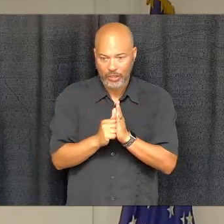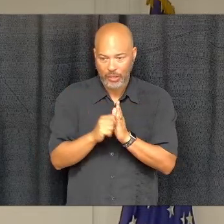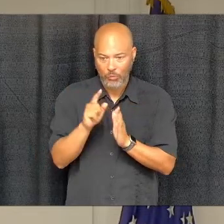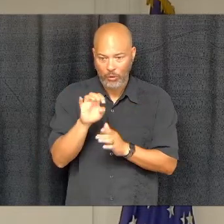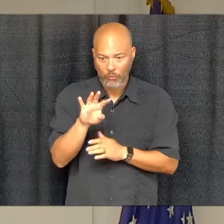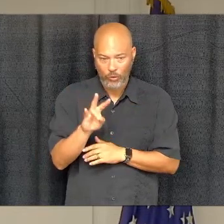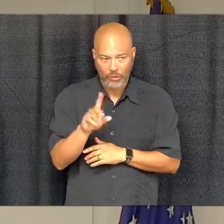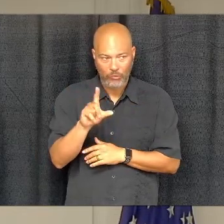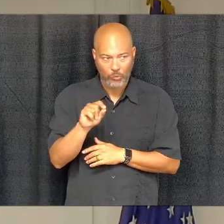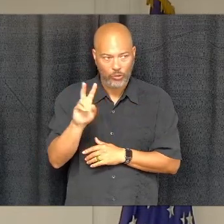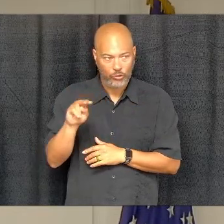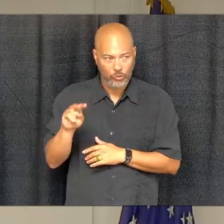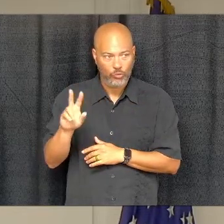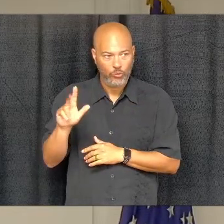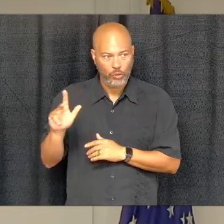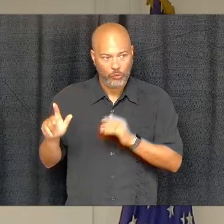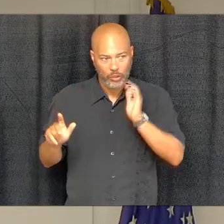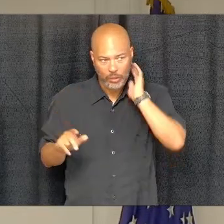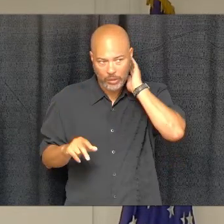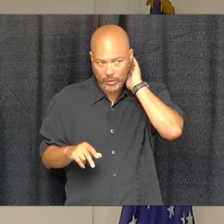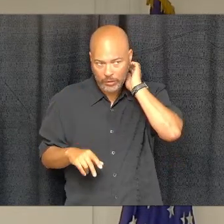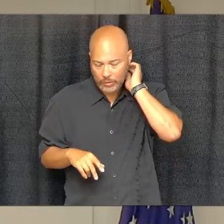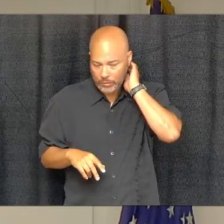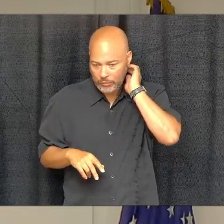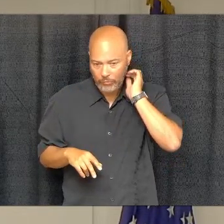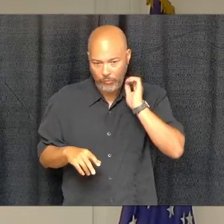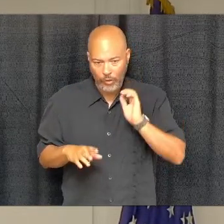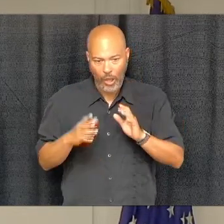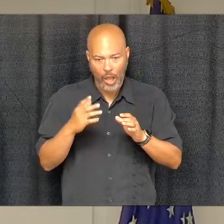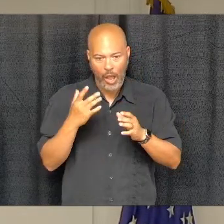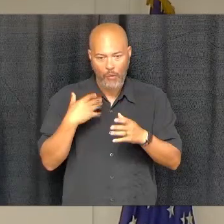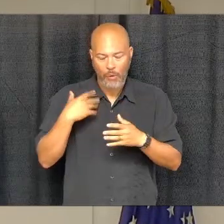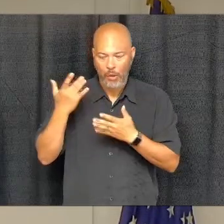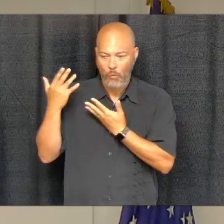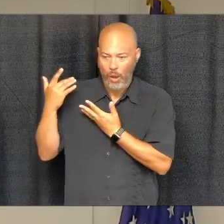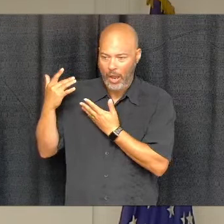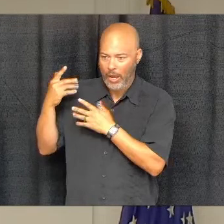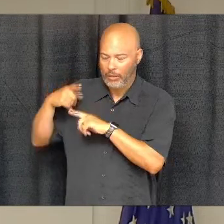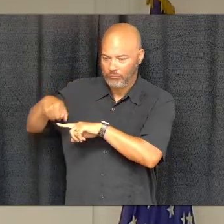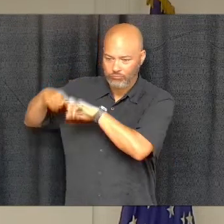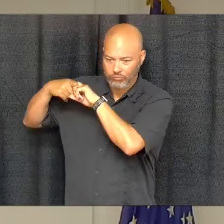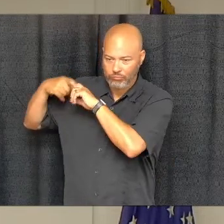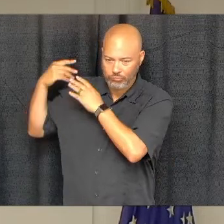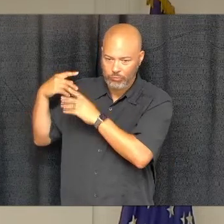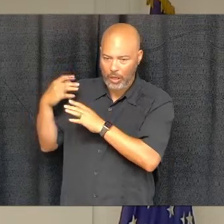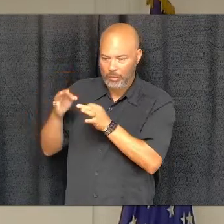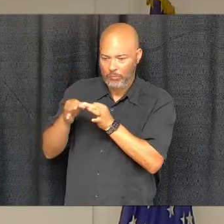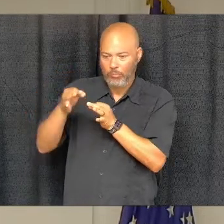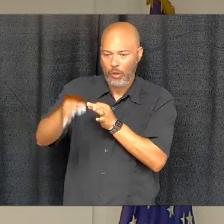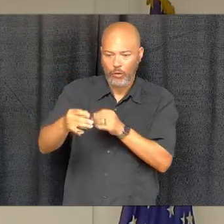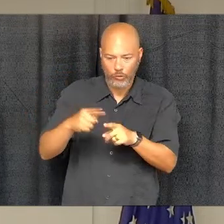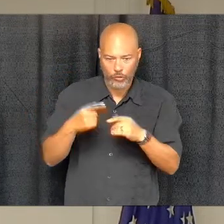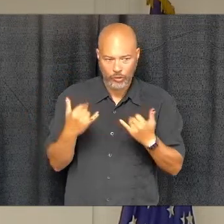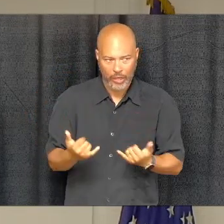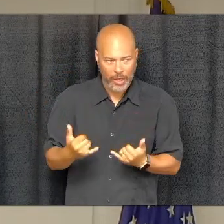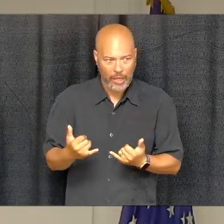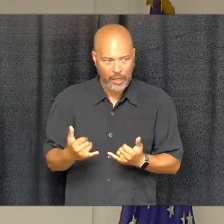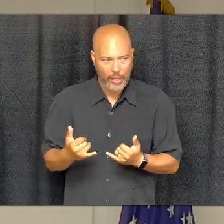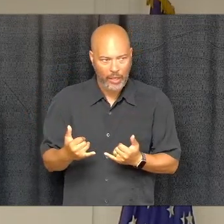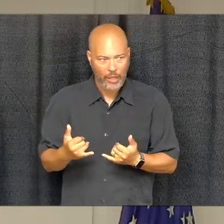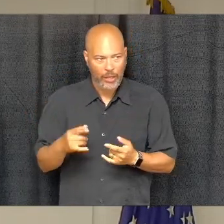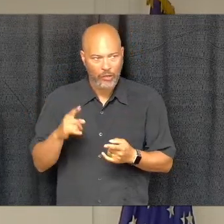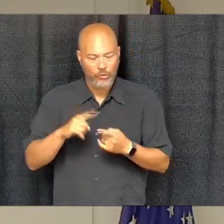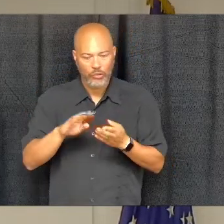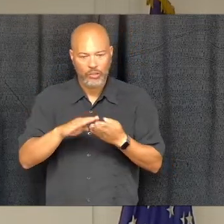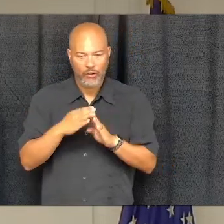147, 2022-23, a holdover from the September regular session ordinance amending the city zoning ordinance of the city